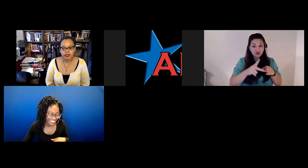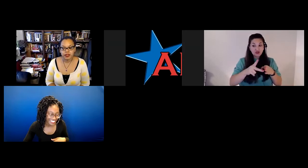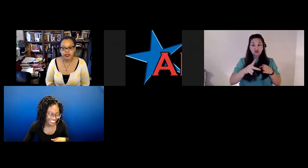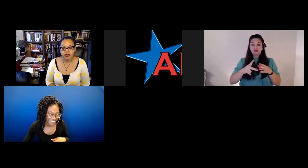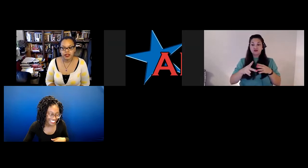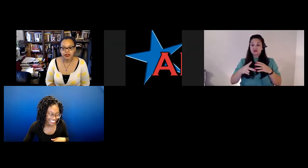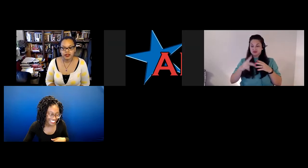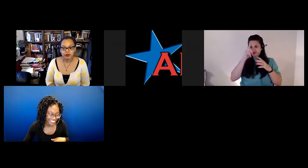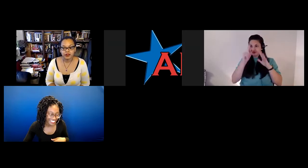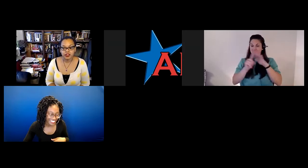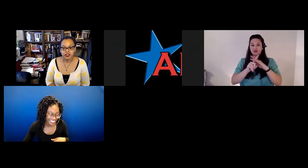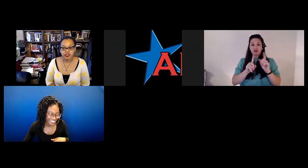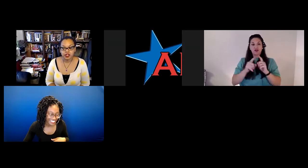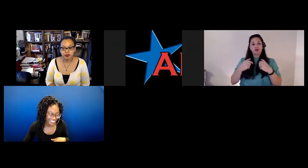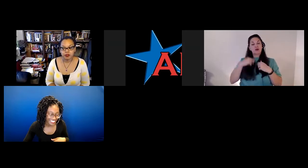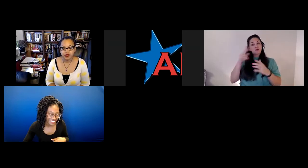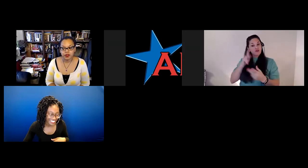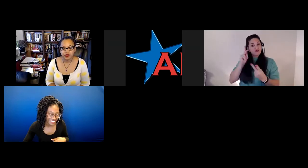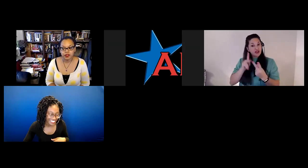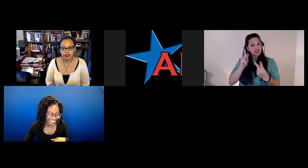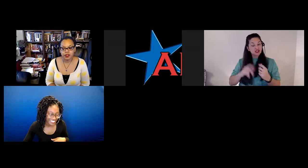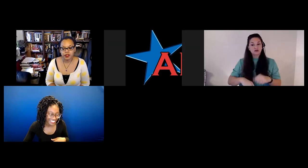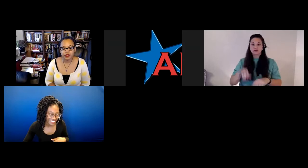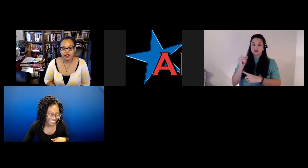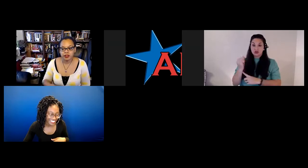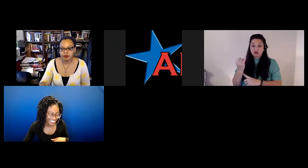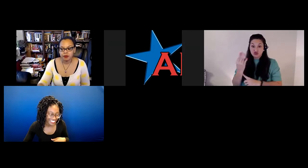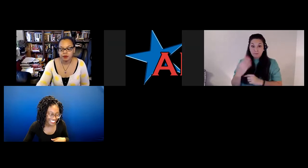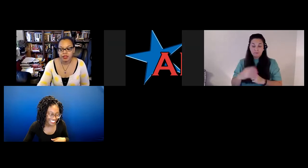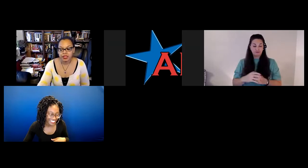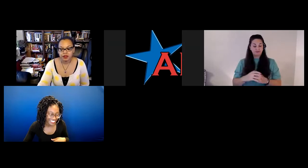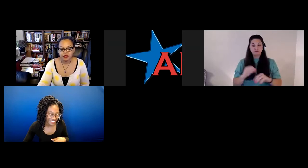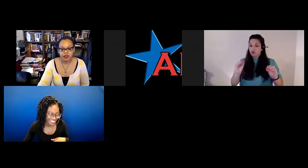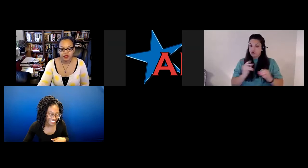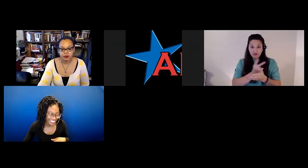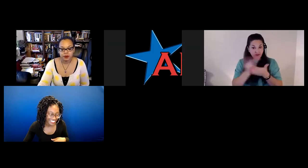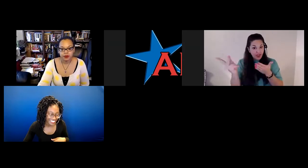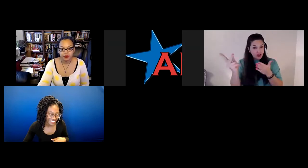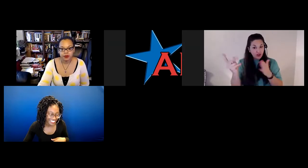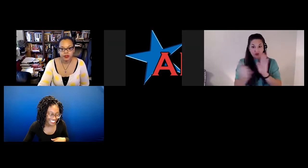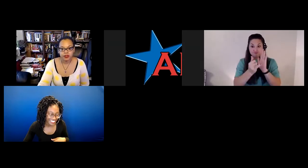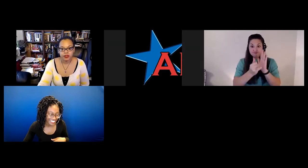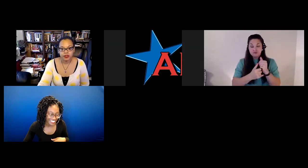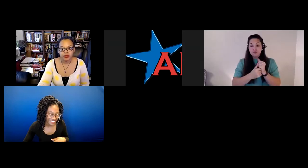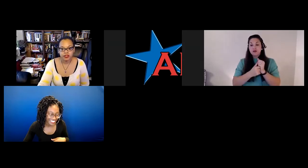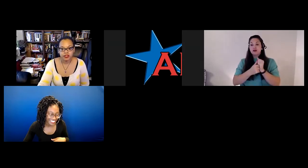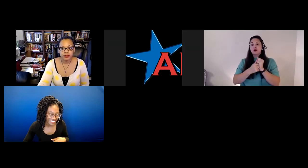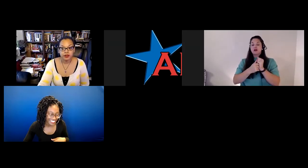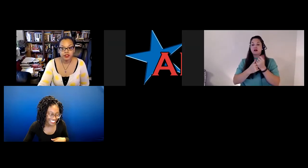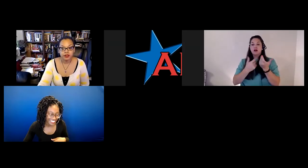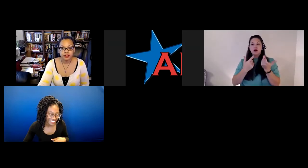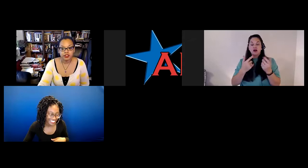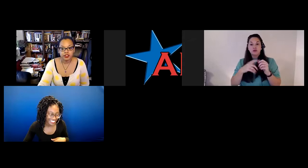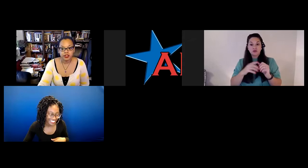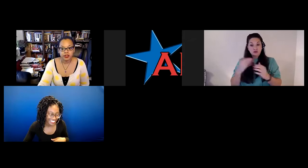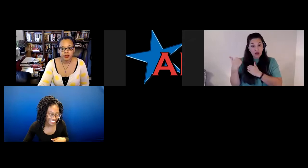mind is perfection in job, no failure. Being responsible. Someone who is a